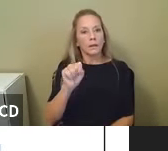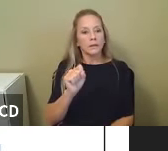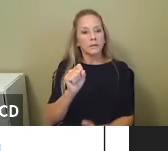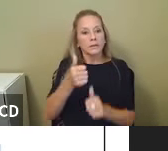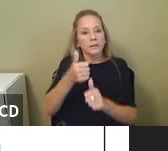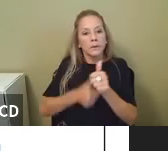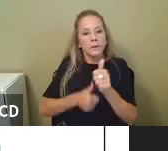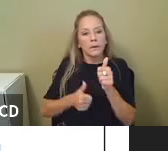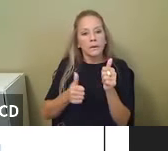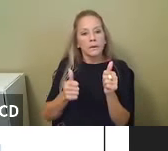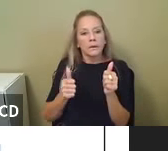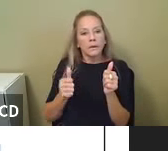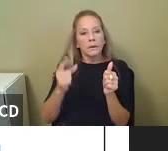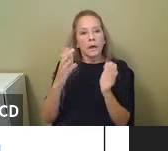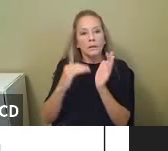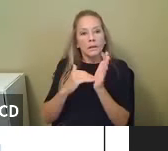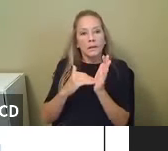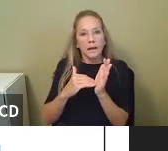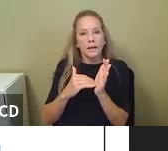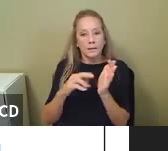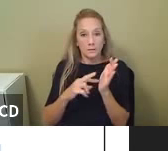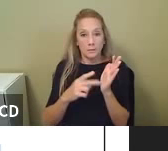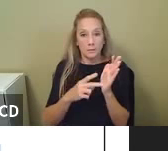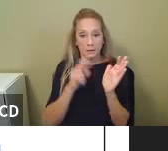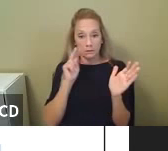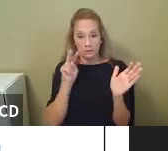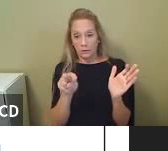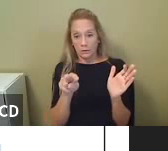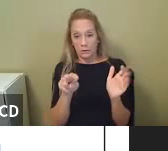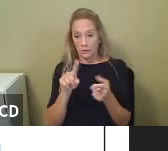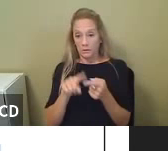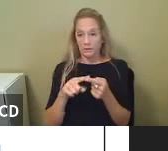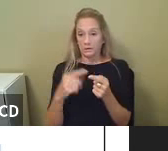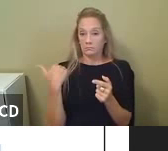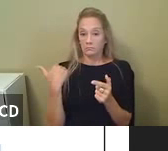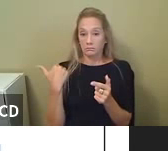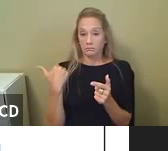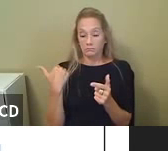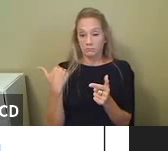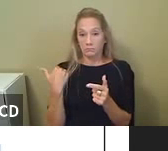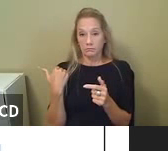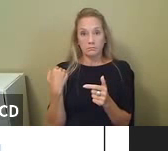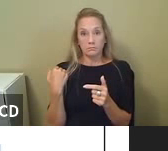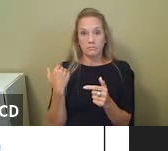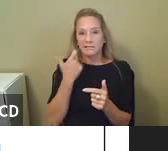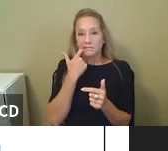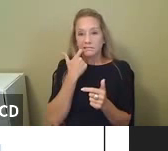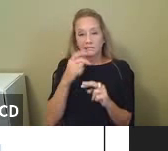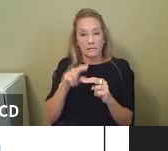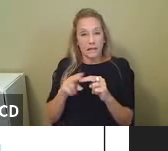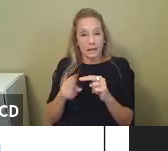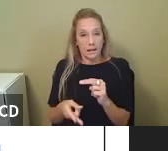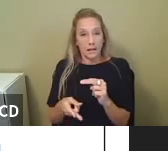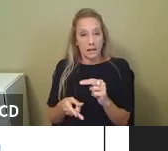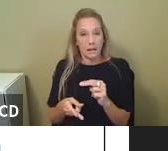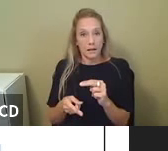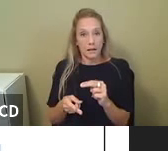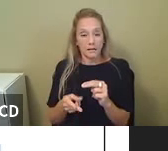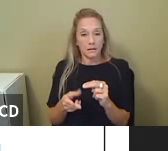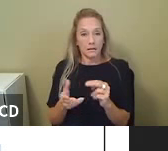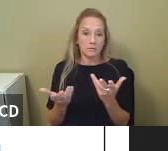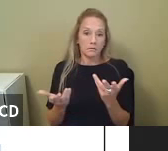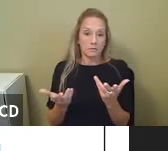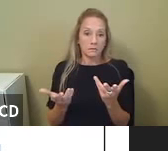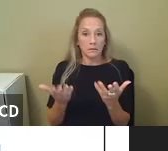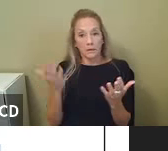you see that, you know, at least here as of late, until we had this very most recent decline, which may be related to